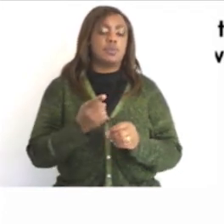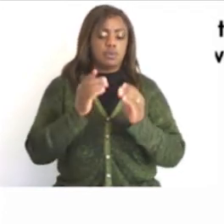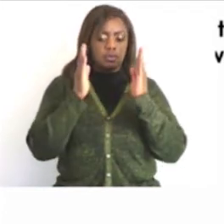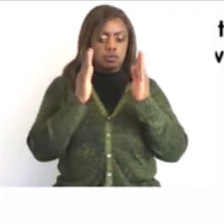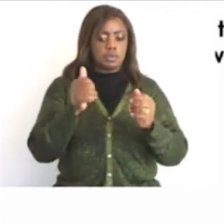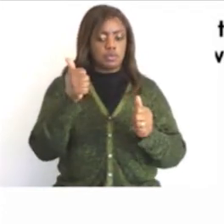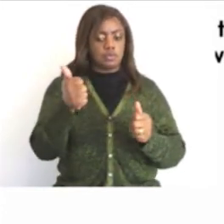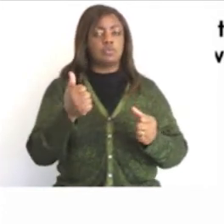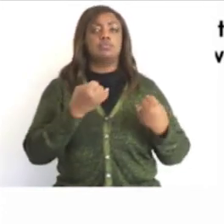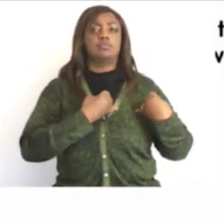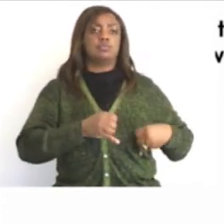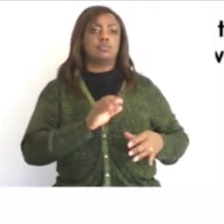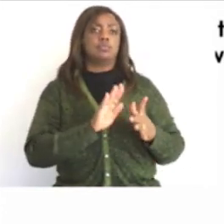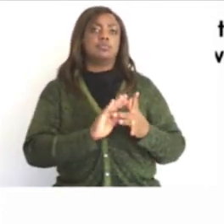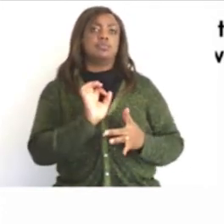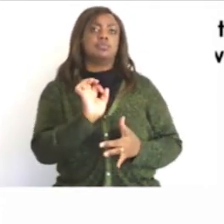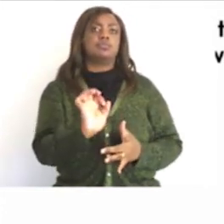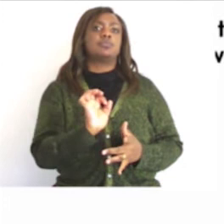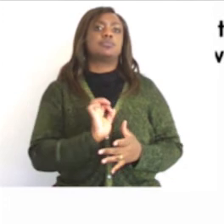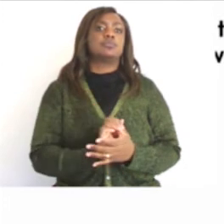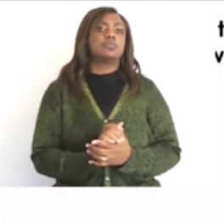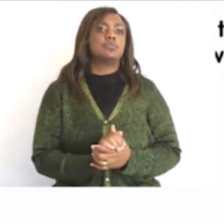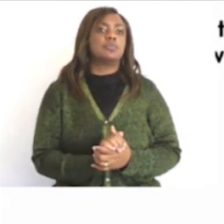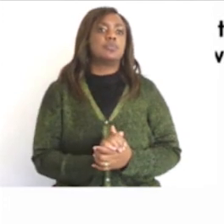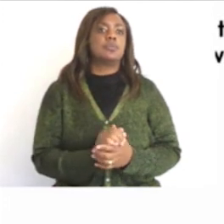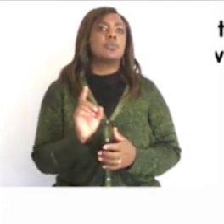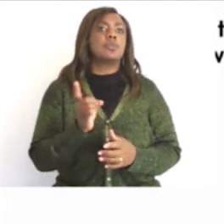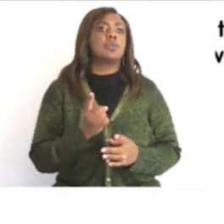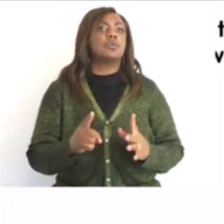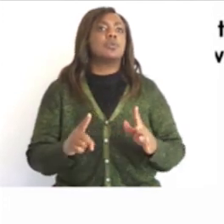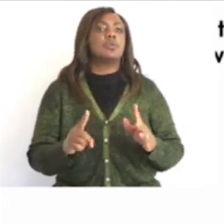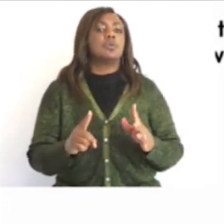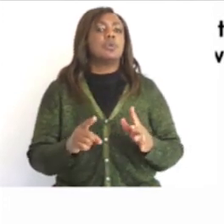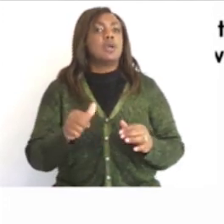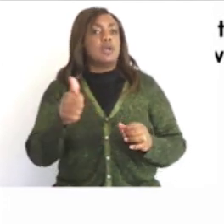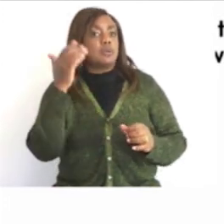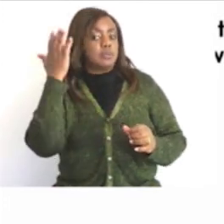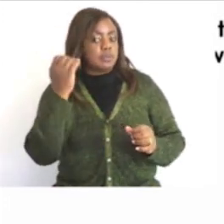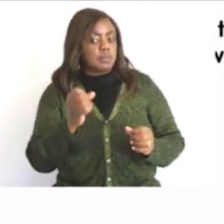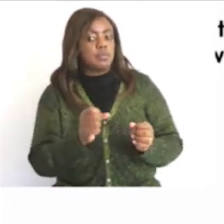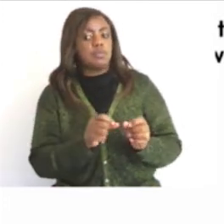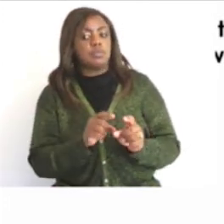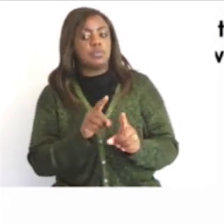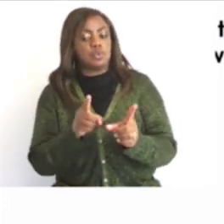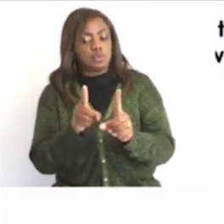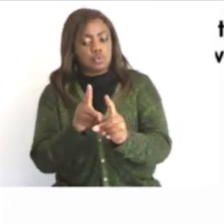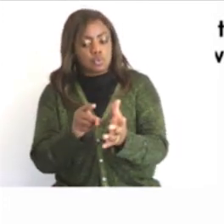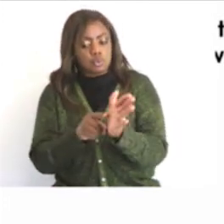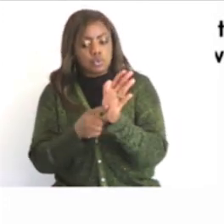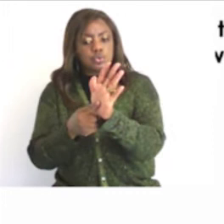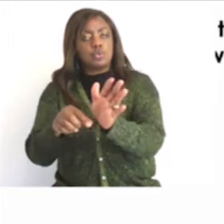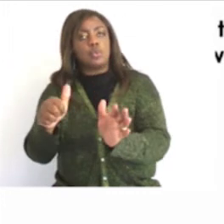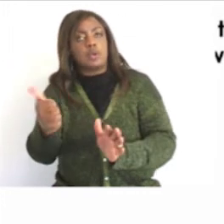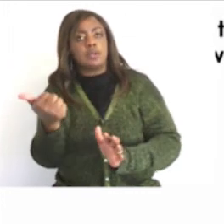things about your life and what you can do to others. You don't need to be scared. You don't need to be ashamed